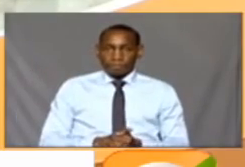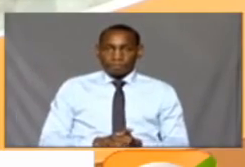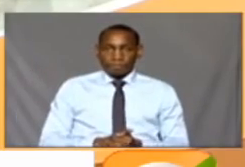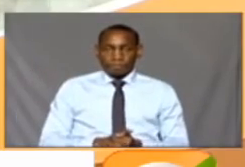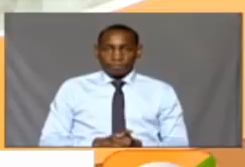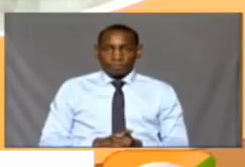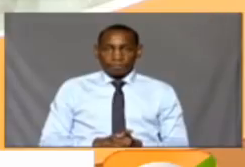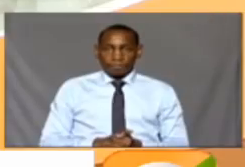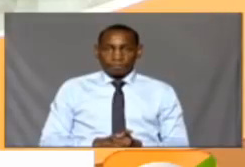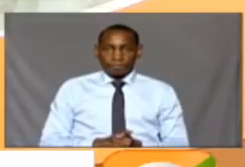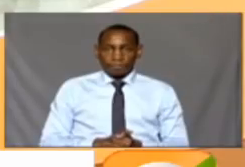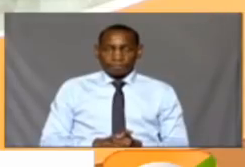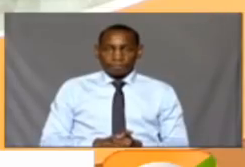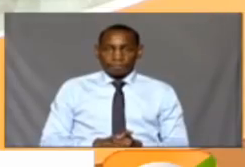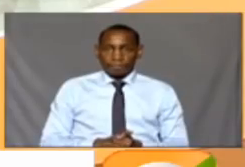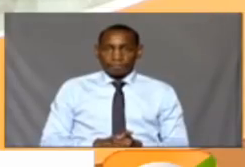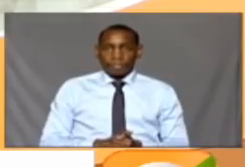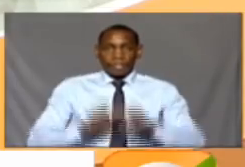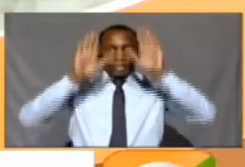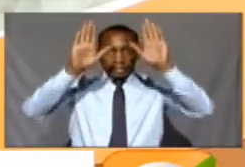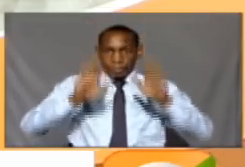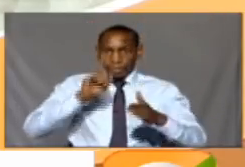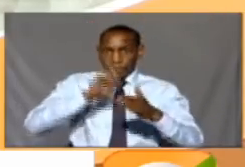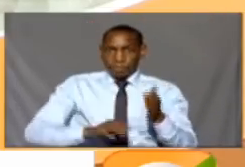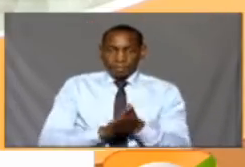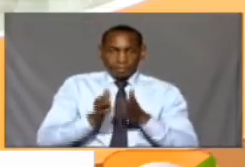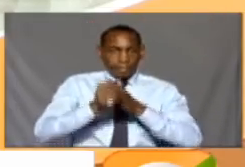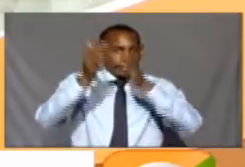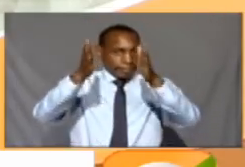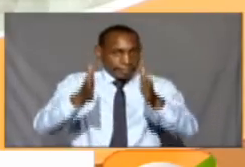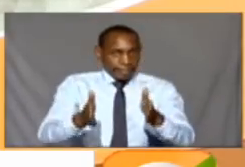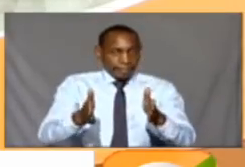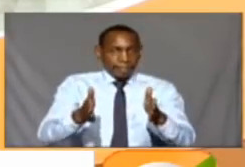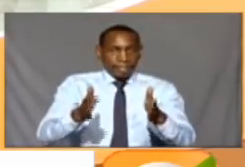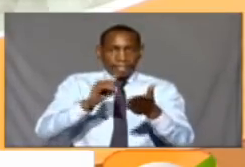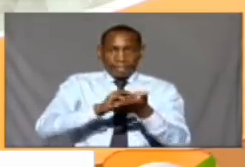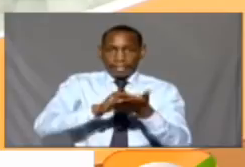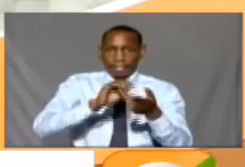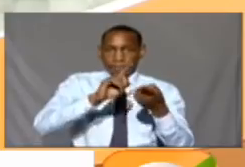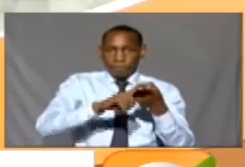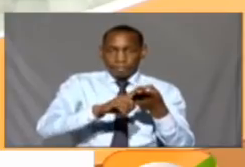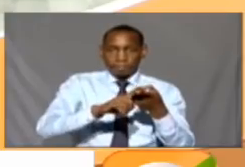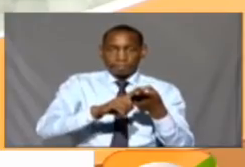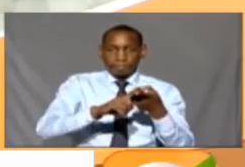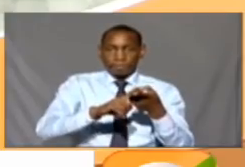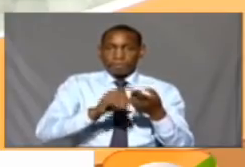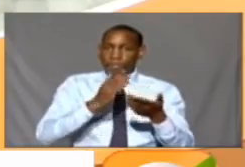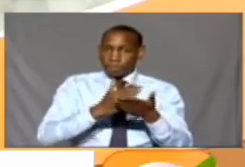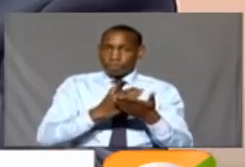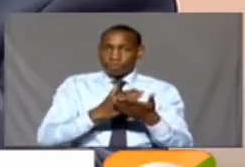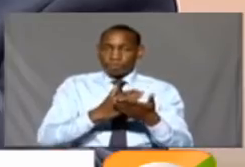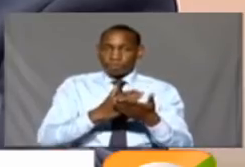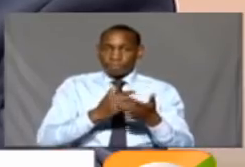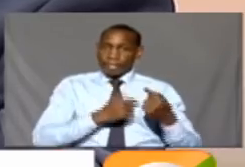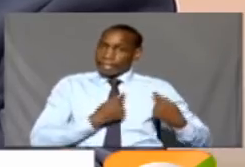The ultimate measure of you as a leader is one, your conscience. Is your